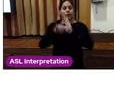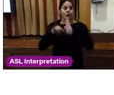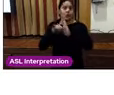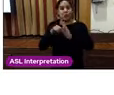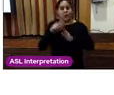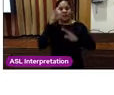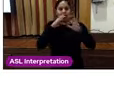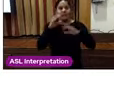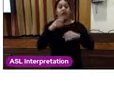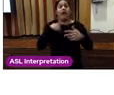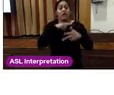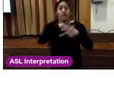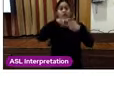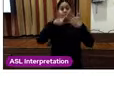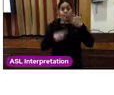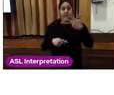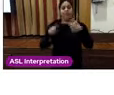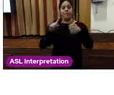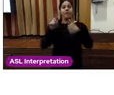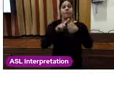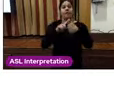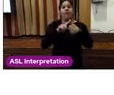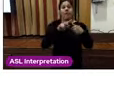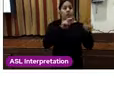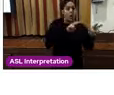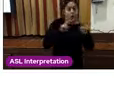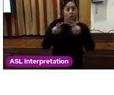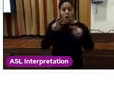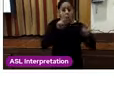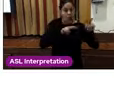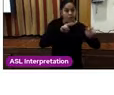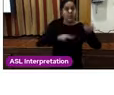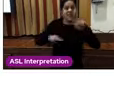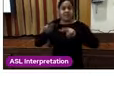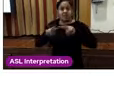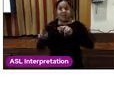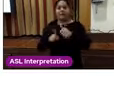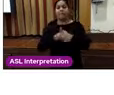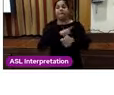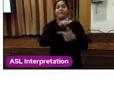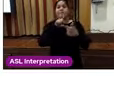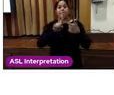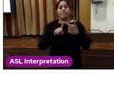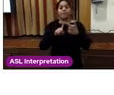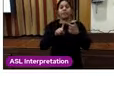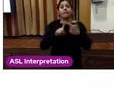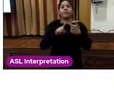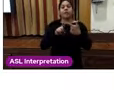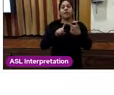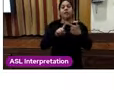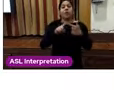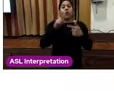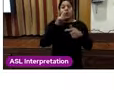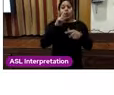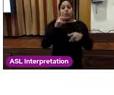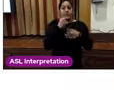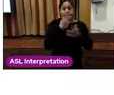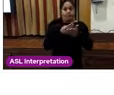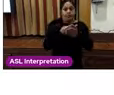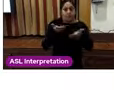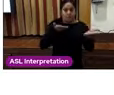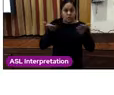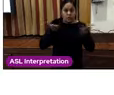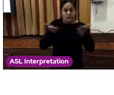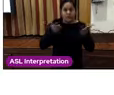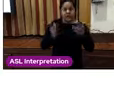Government Oversight and Reform Committee, I sit on the Financial Services Committee, which has jurisdiction over housing, and I also sit